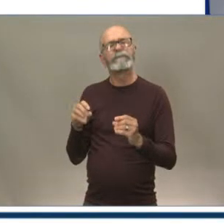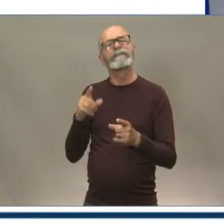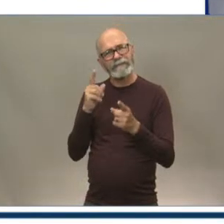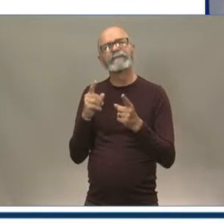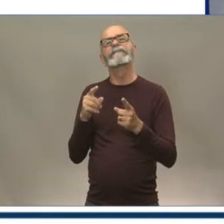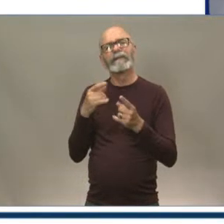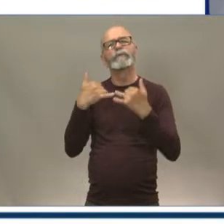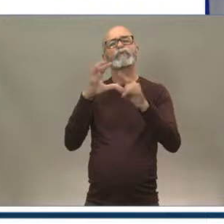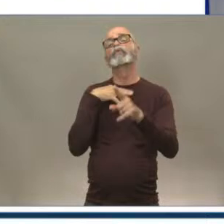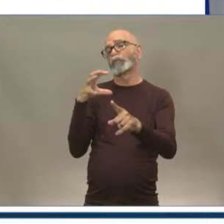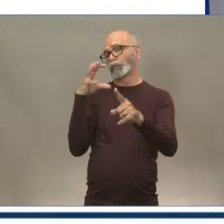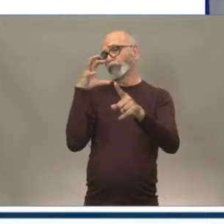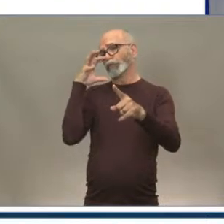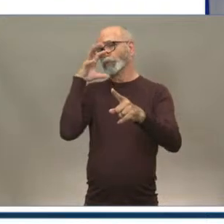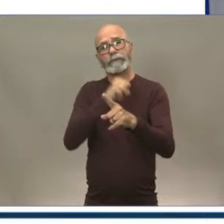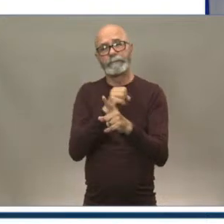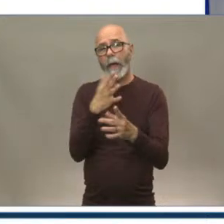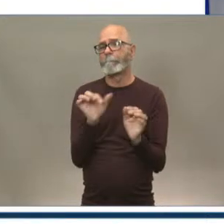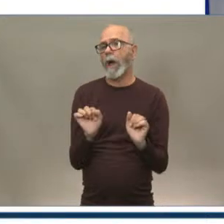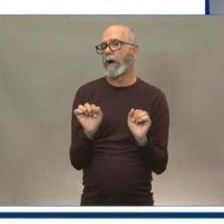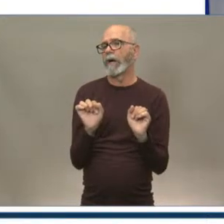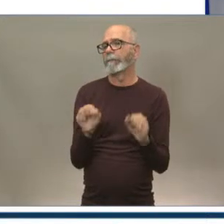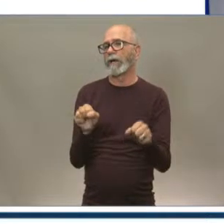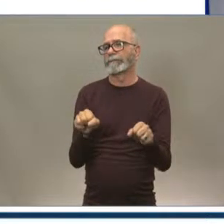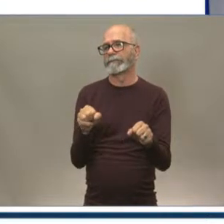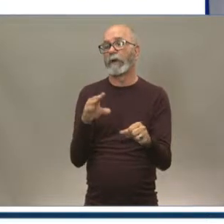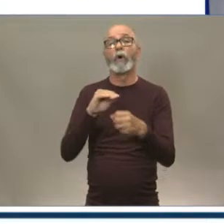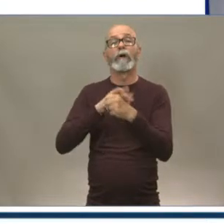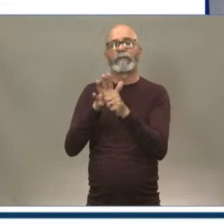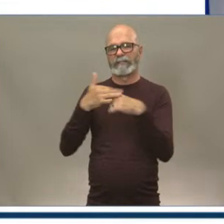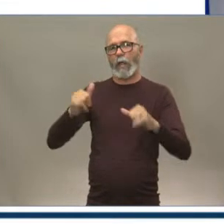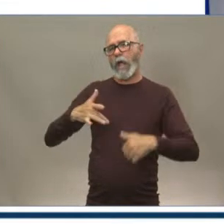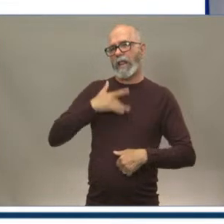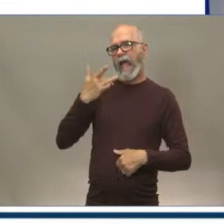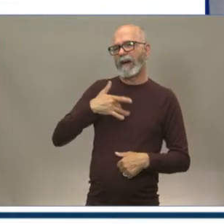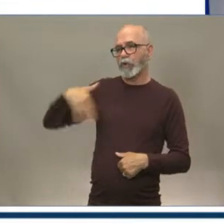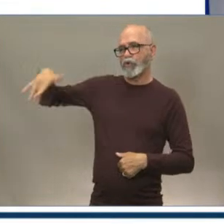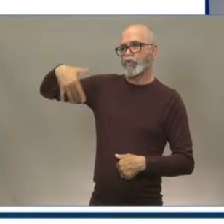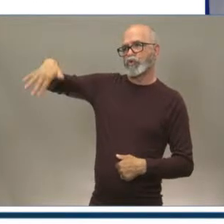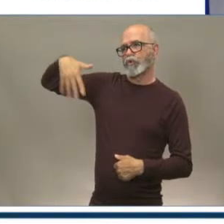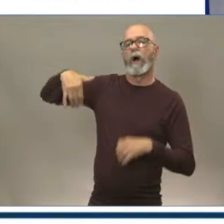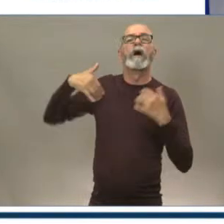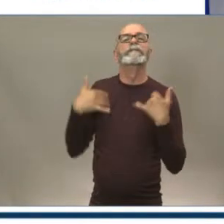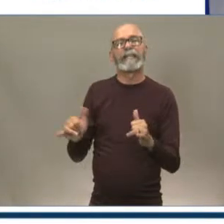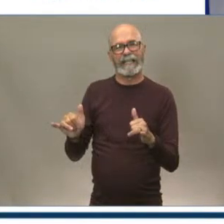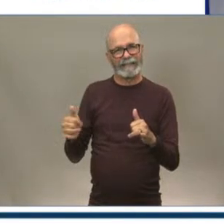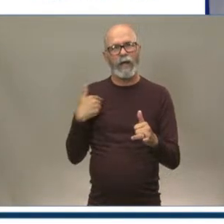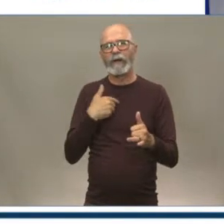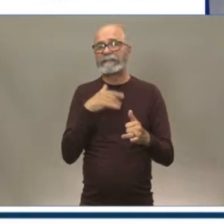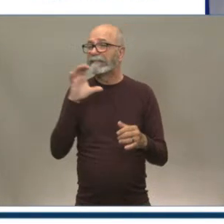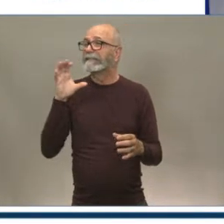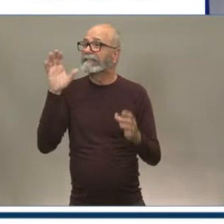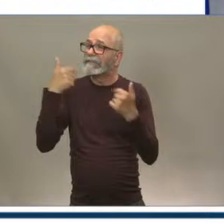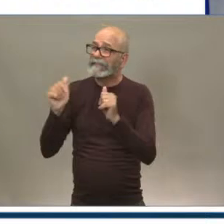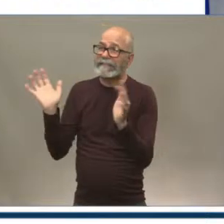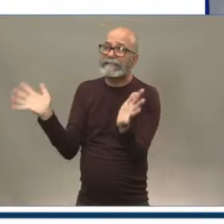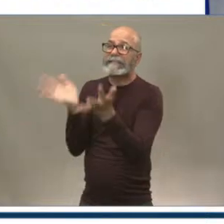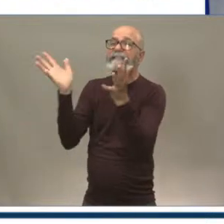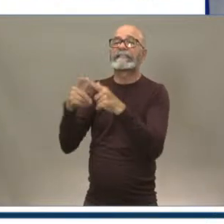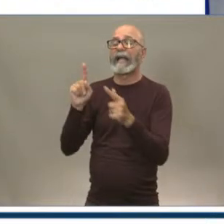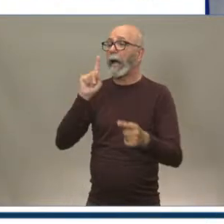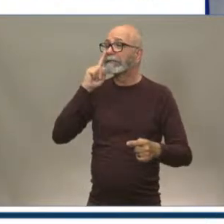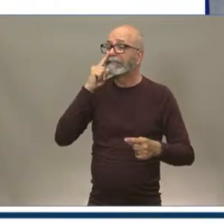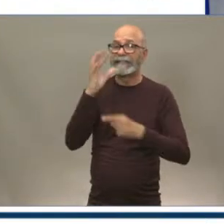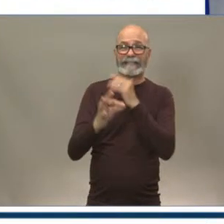doing for asymptomatic testing. We'll continue to do that as we can, as capacity allows, but stay home. You should be worried